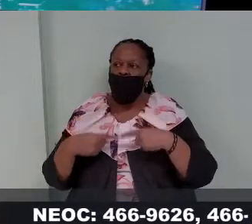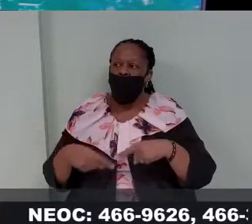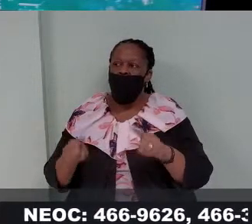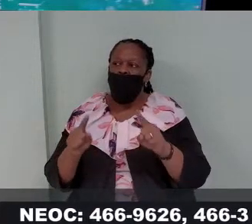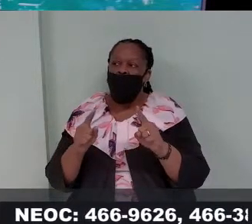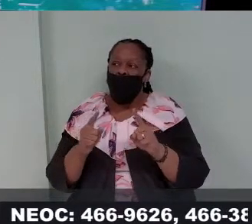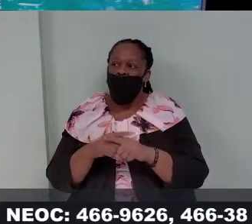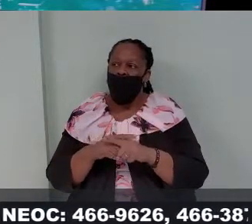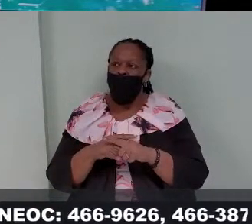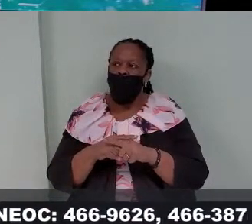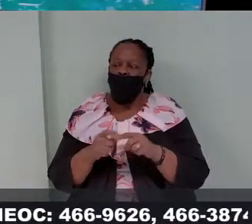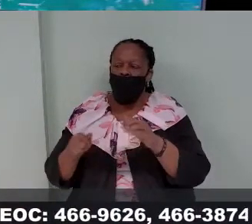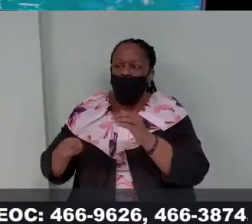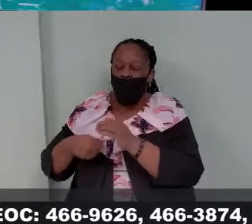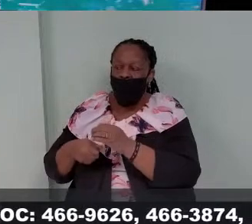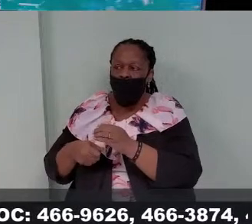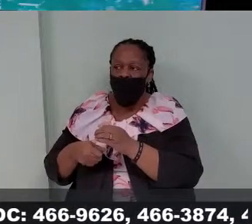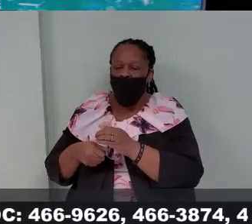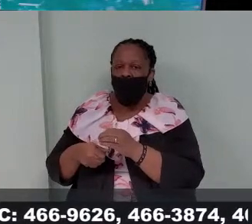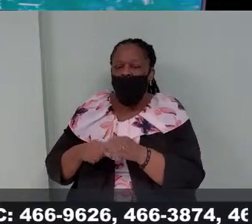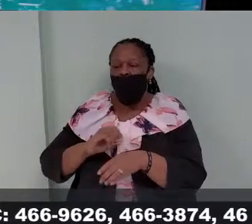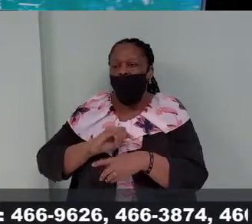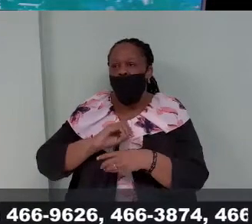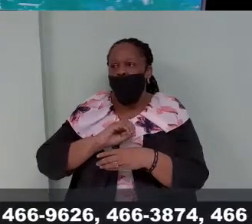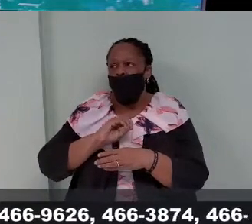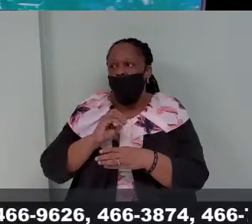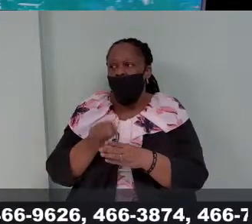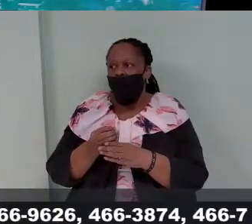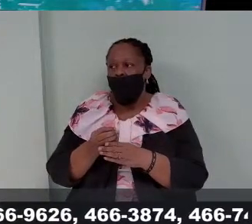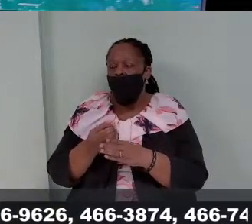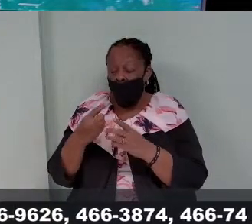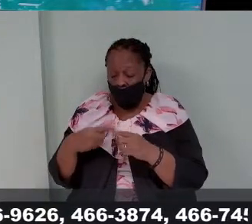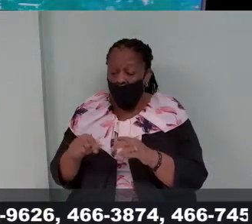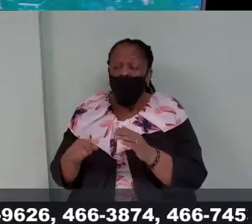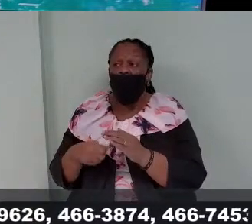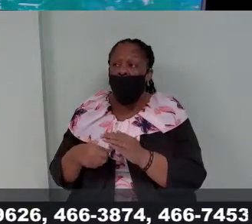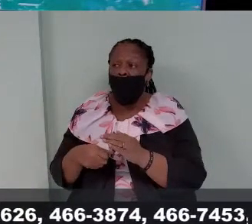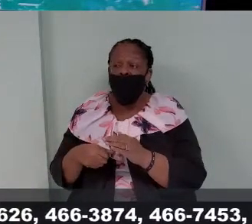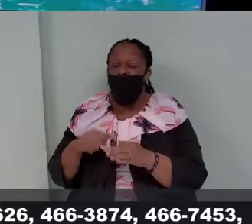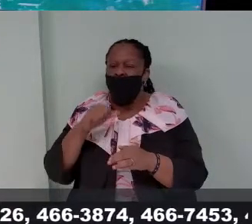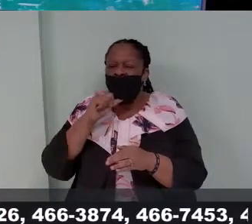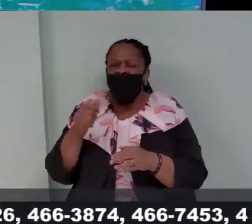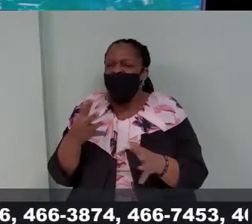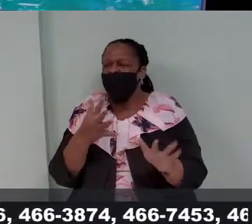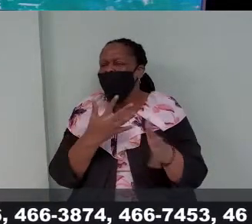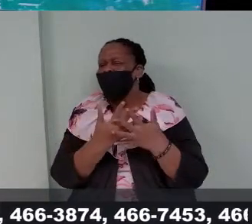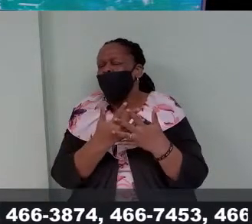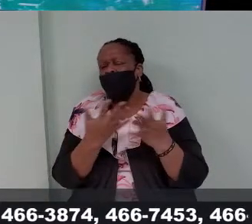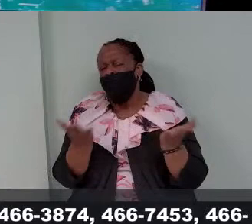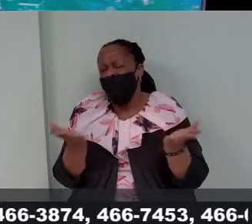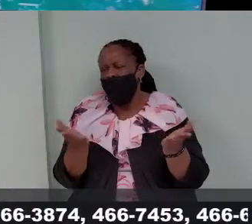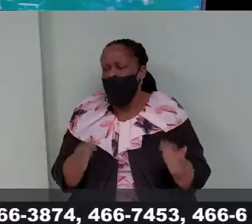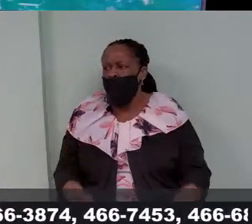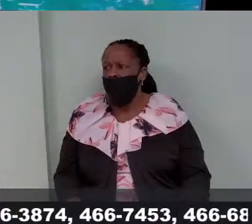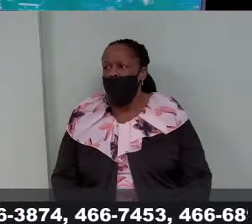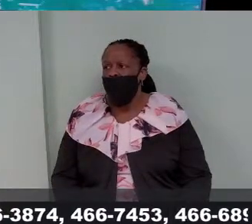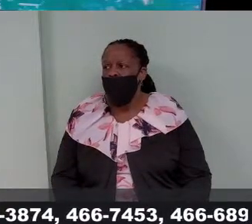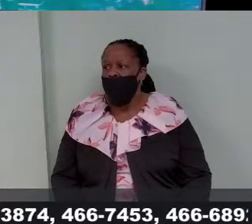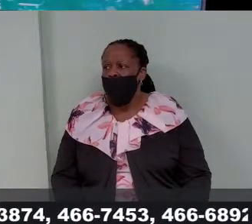prison. And so someone can go into quarantine, someone can be placed in isolation, but if they're